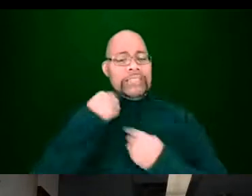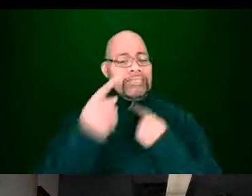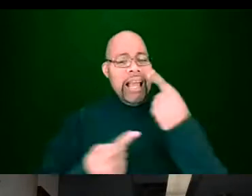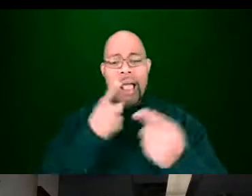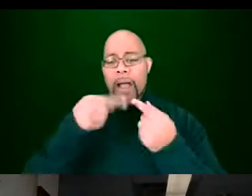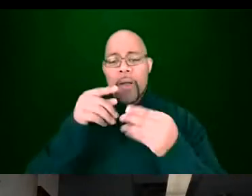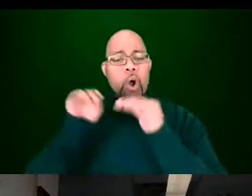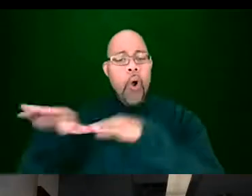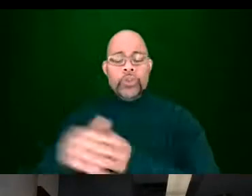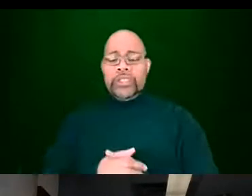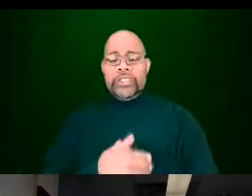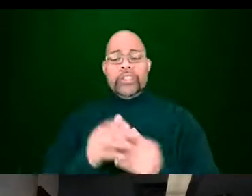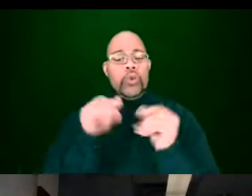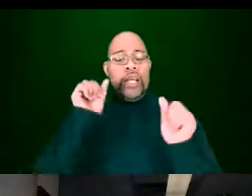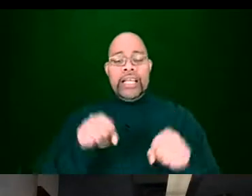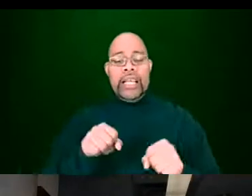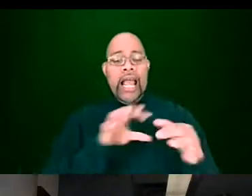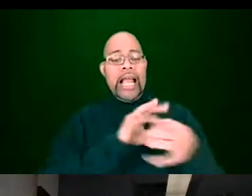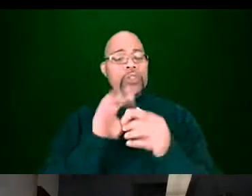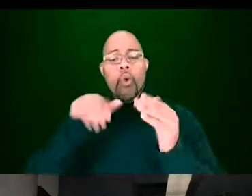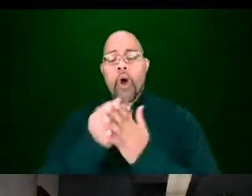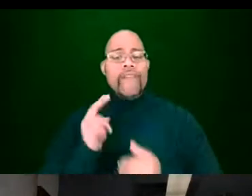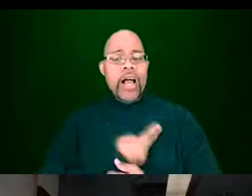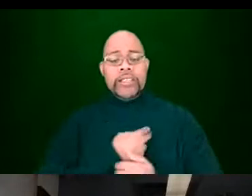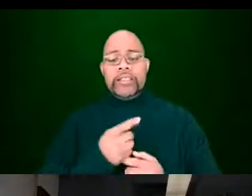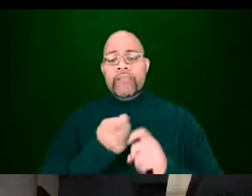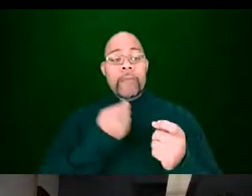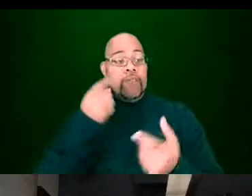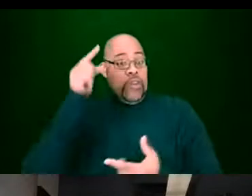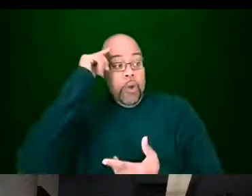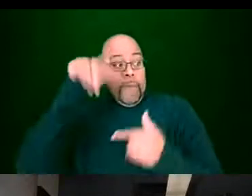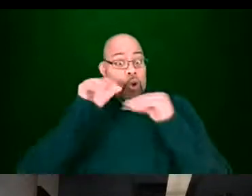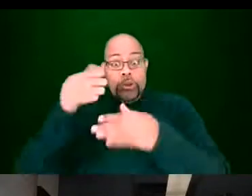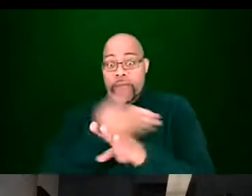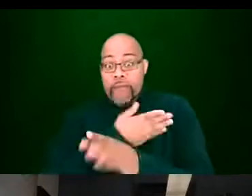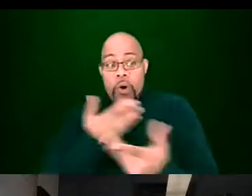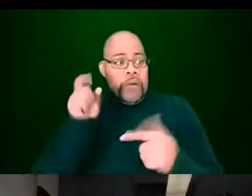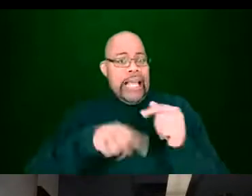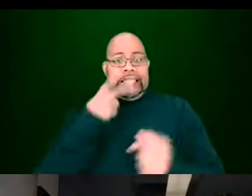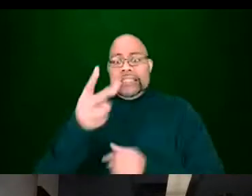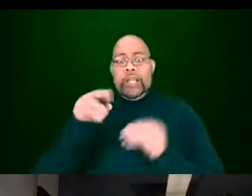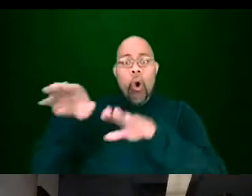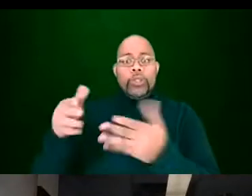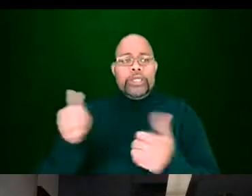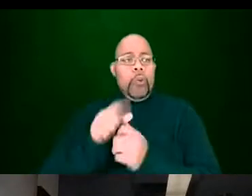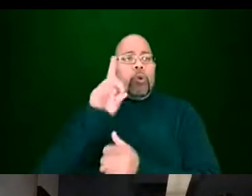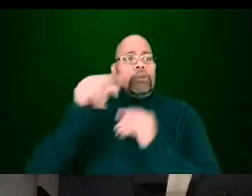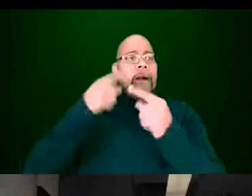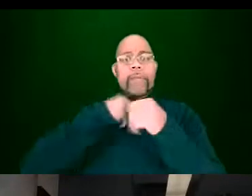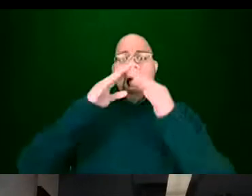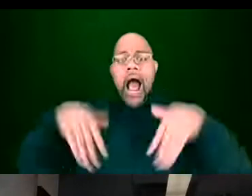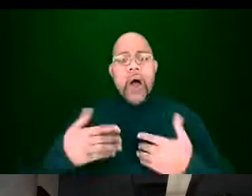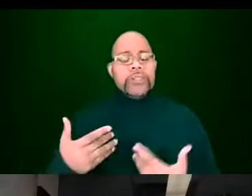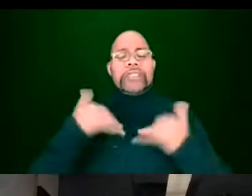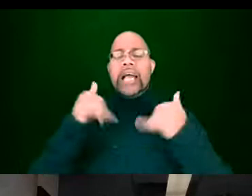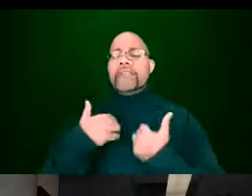ocean, and they're stories that connect to all of us. Even if we've never thought about the ocean, if we can't see it within 100 miles of our house, there's